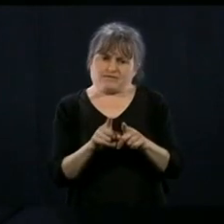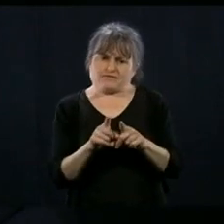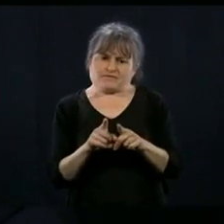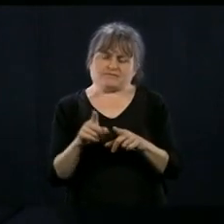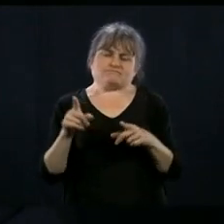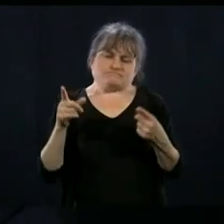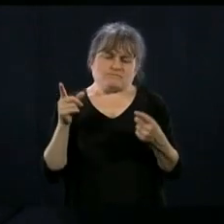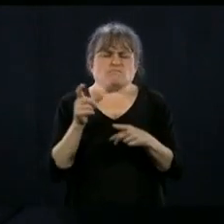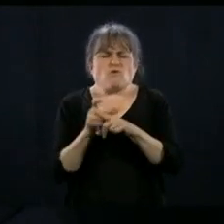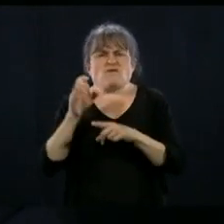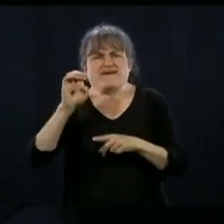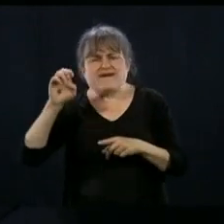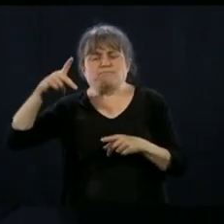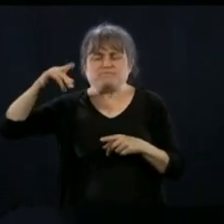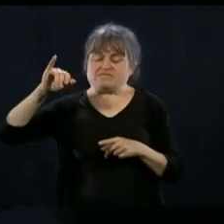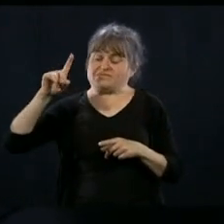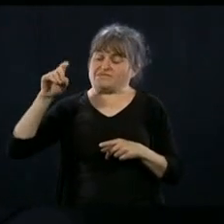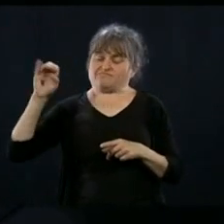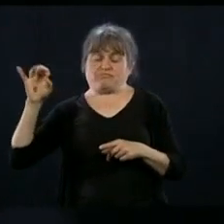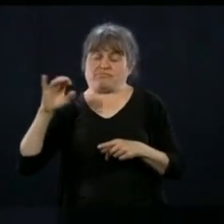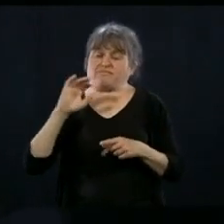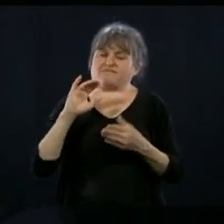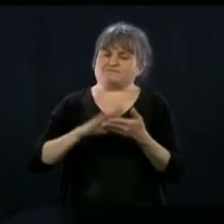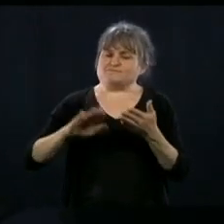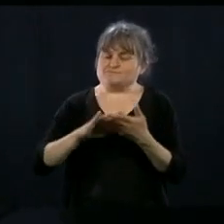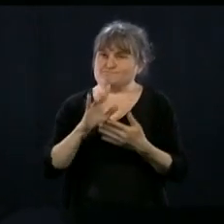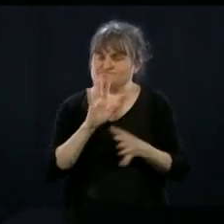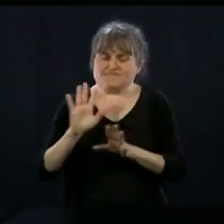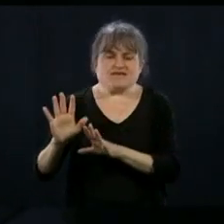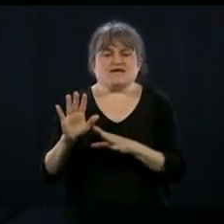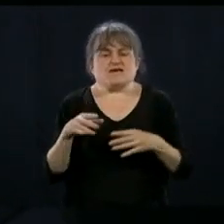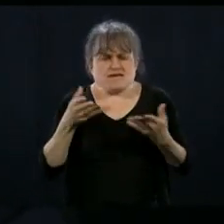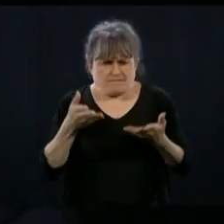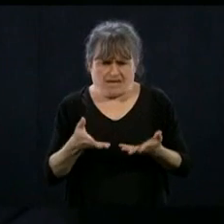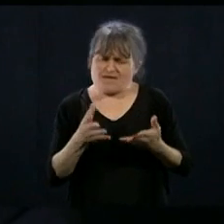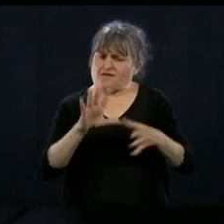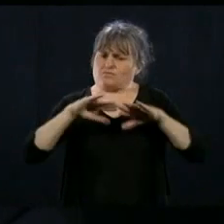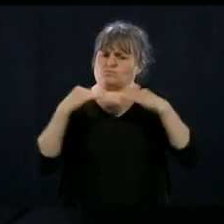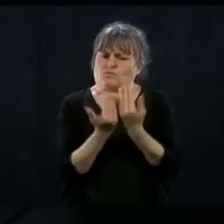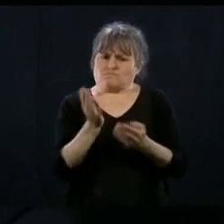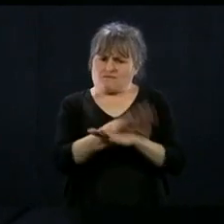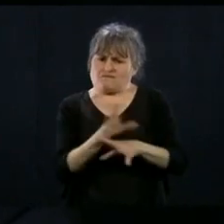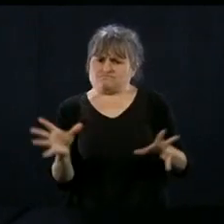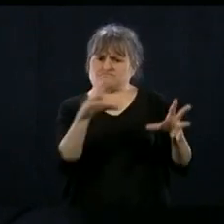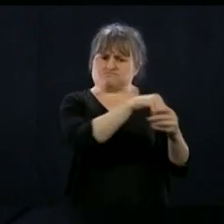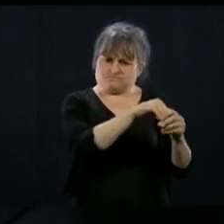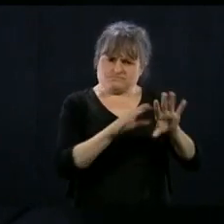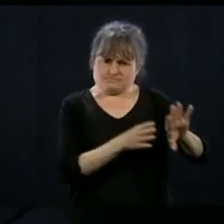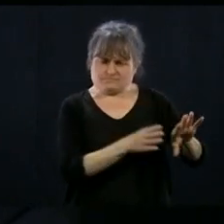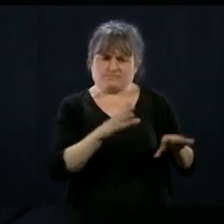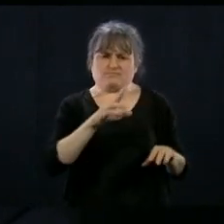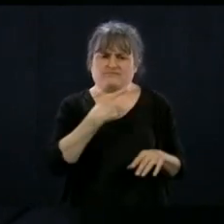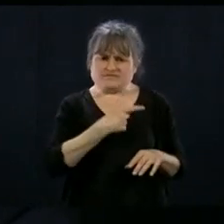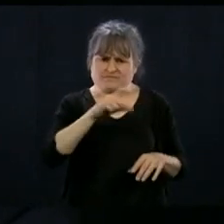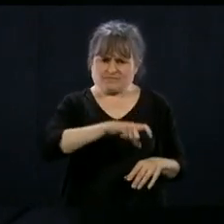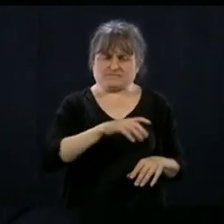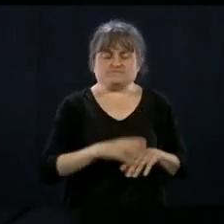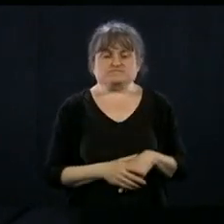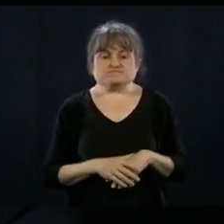this. But we declare all deaths. I'd like to get back to the cases and hospitalizations.